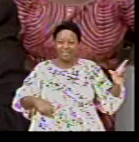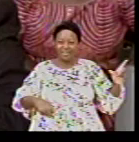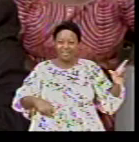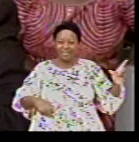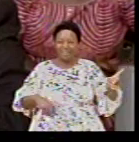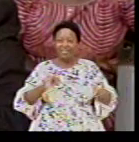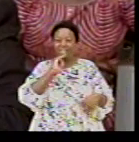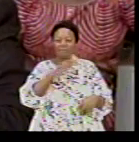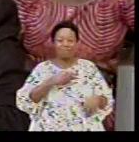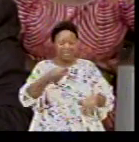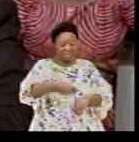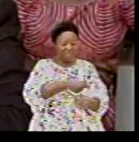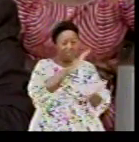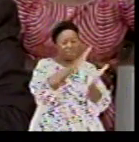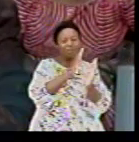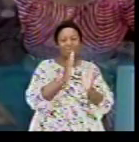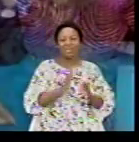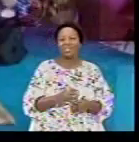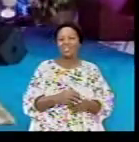my shepherd,